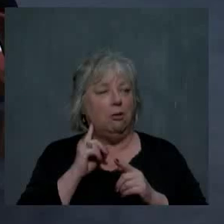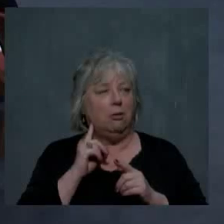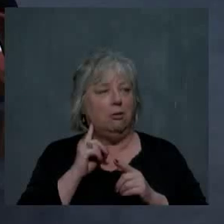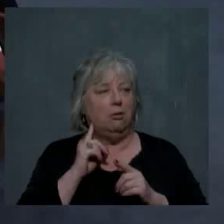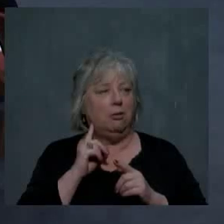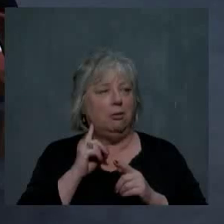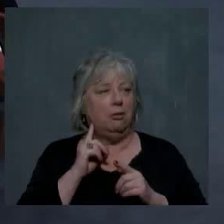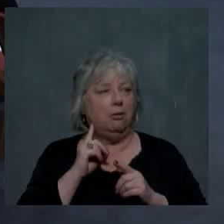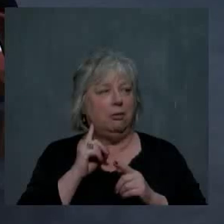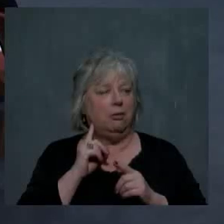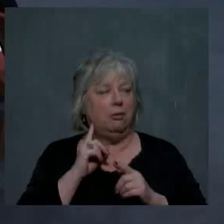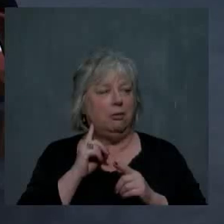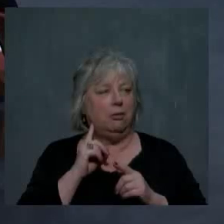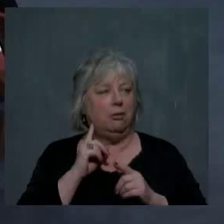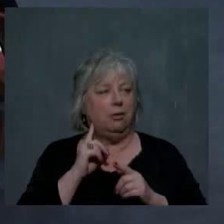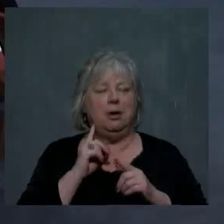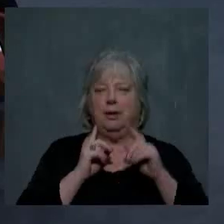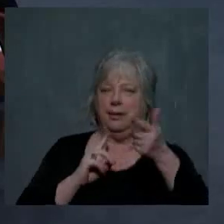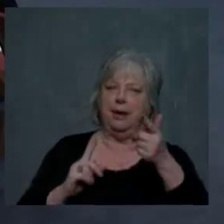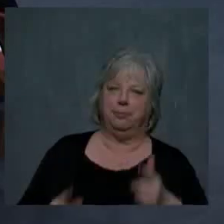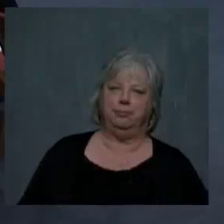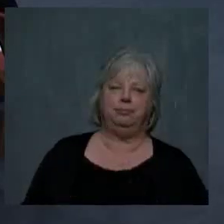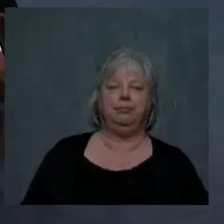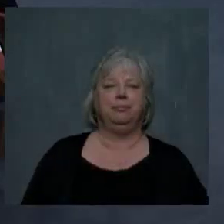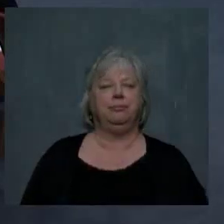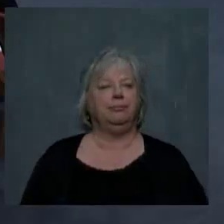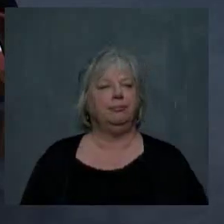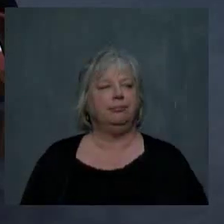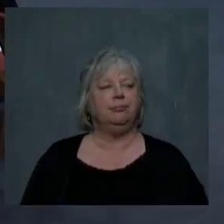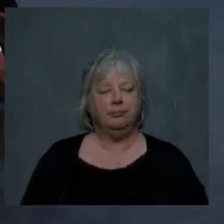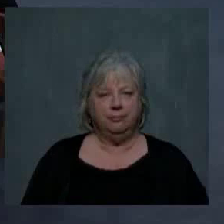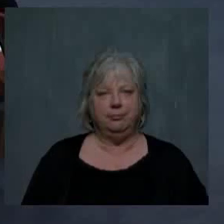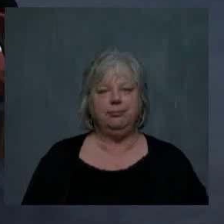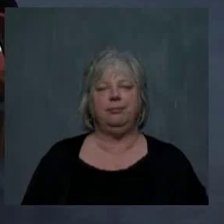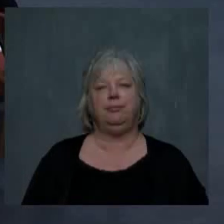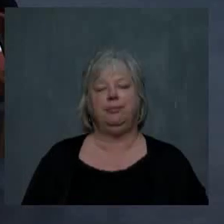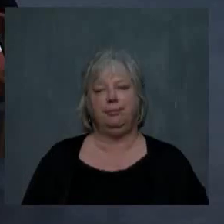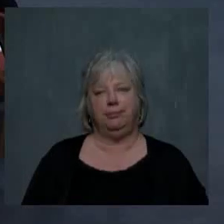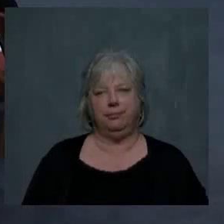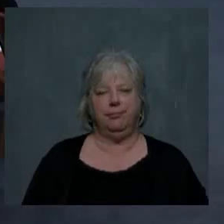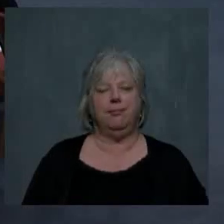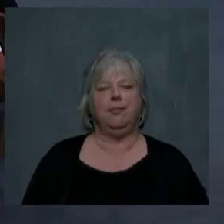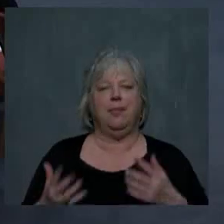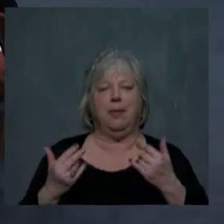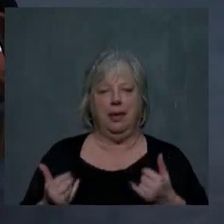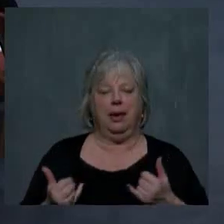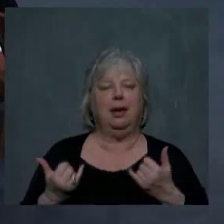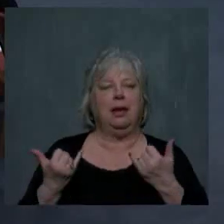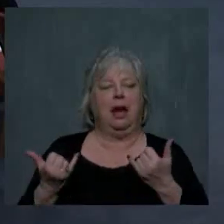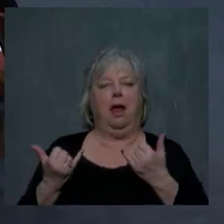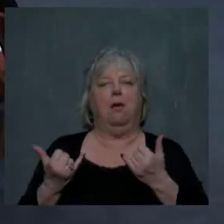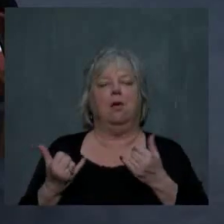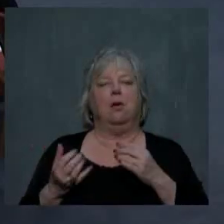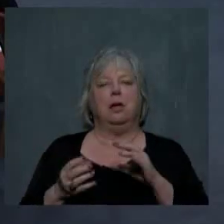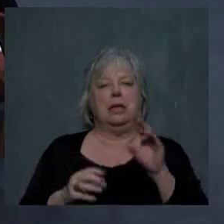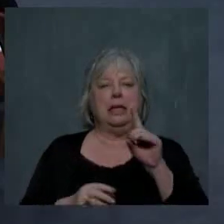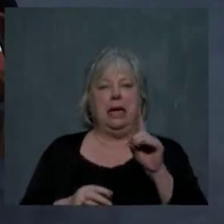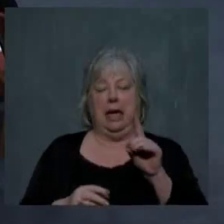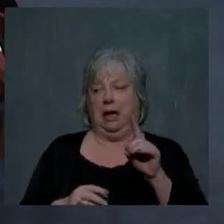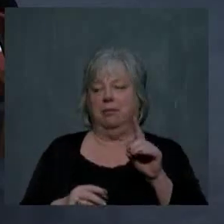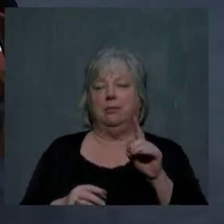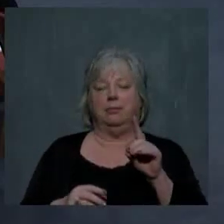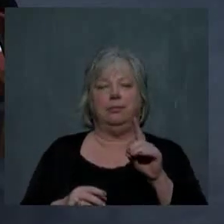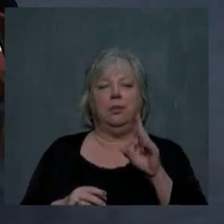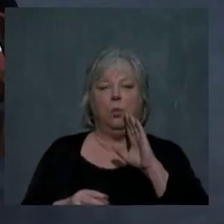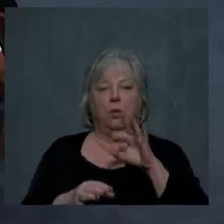for this motion? Second. Okay. You now have a motion for item D before you. For those